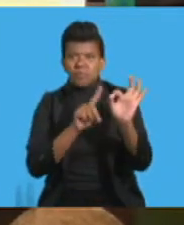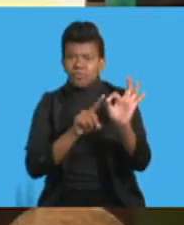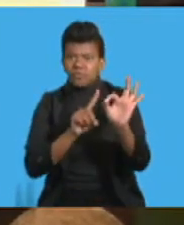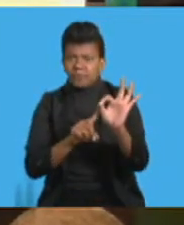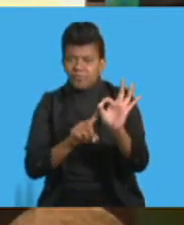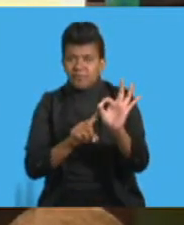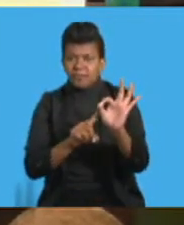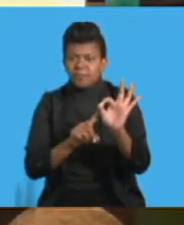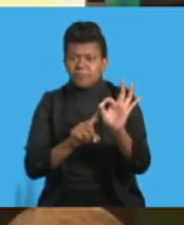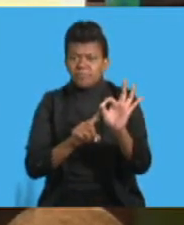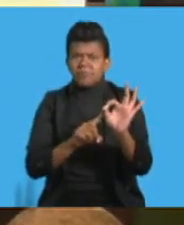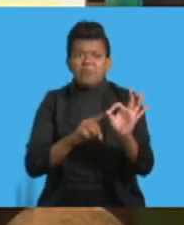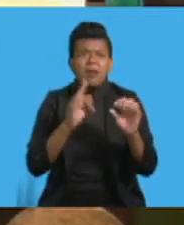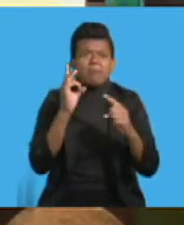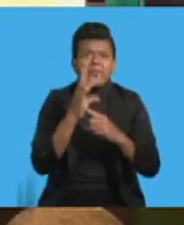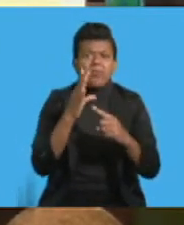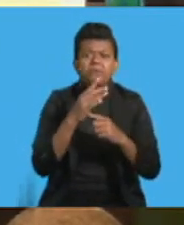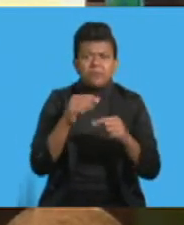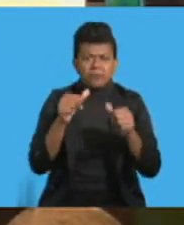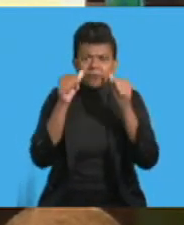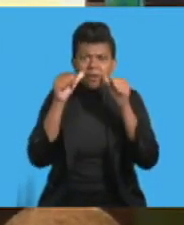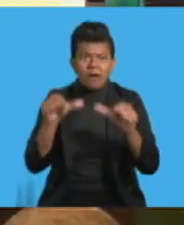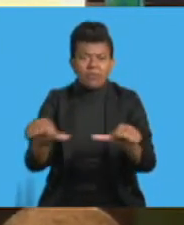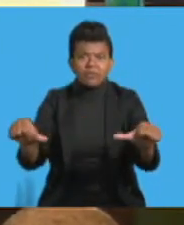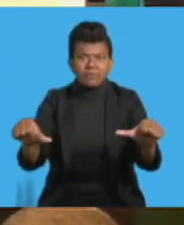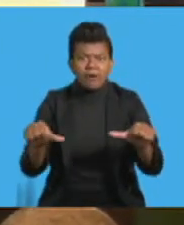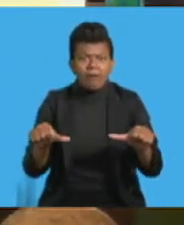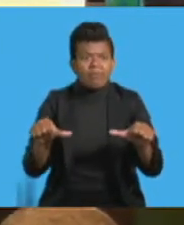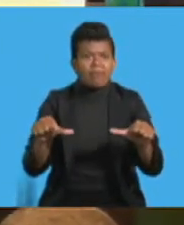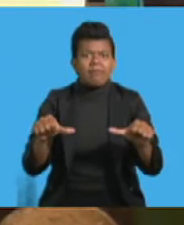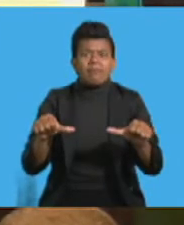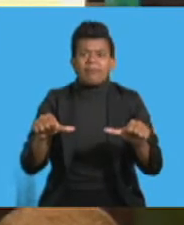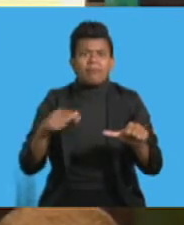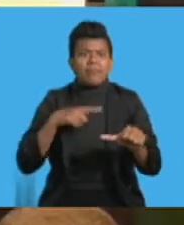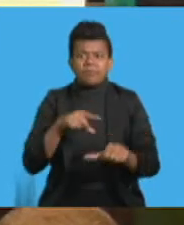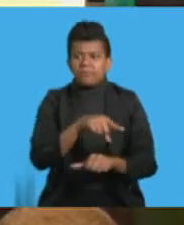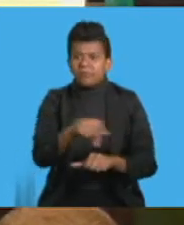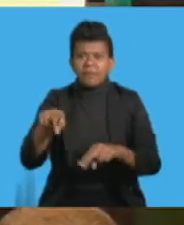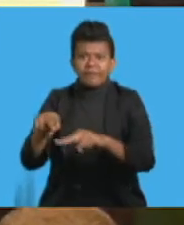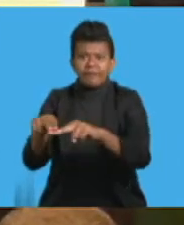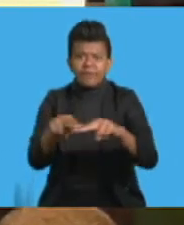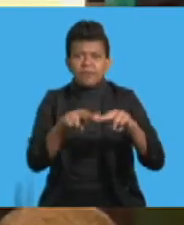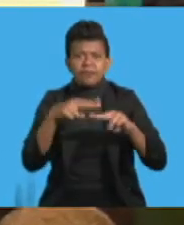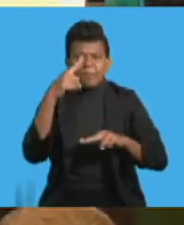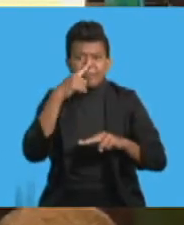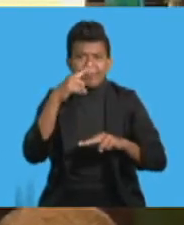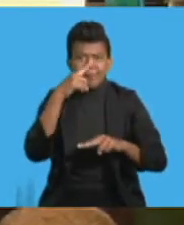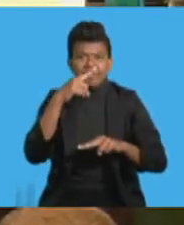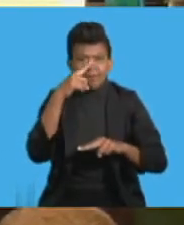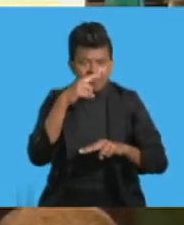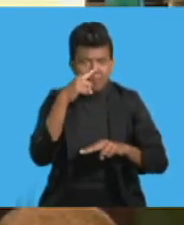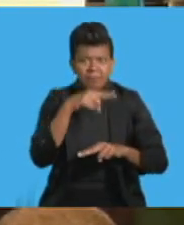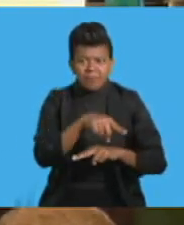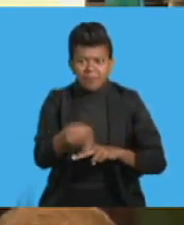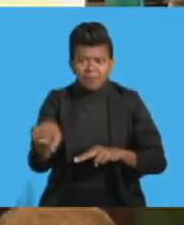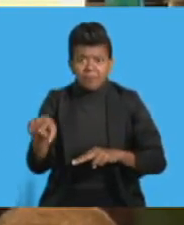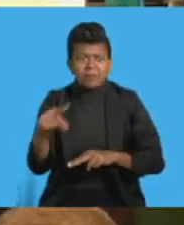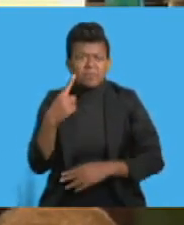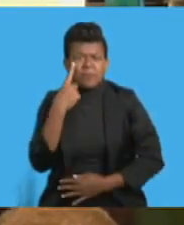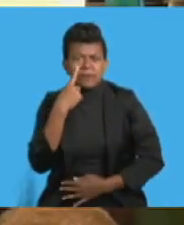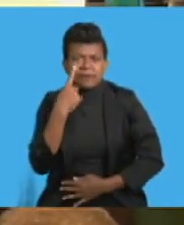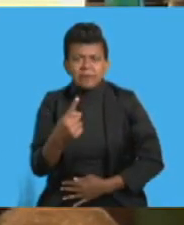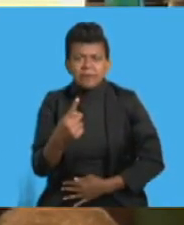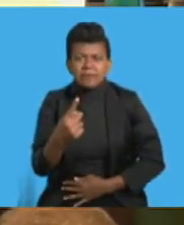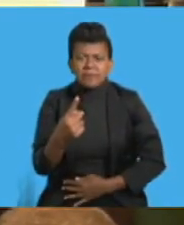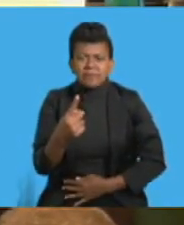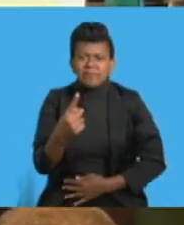of agriculture to the Fijian people. Honorable Speaker, if you look at the growth trajectory of any country,